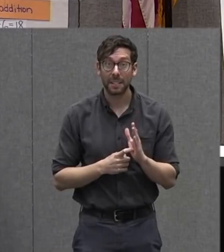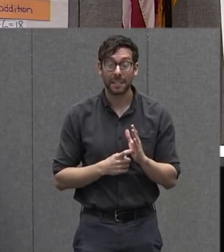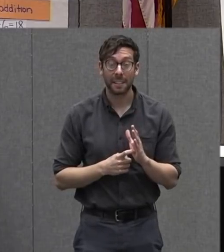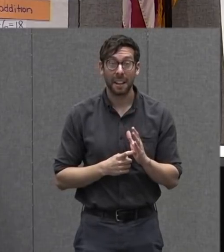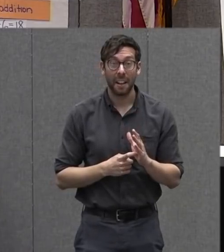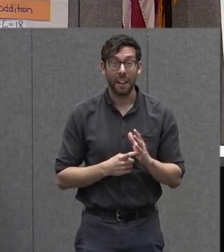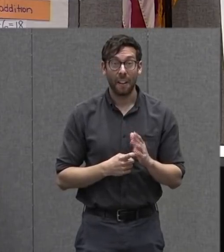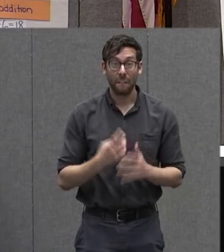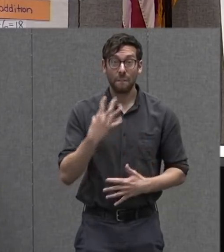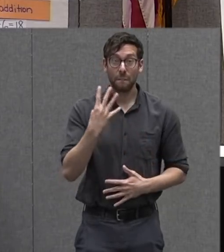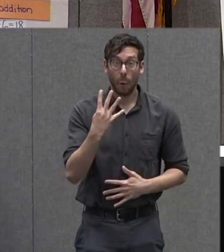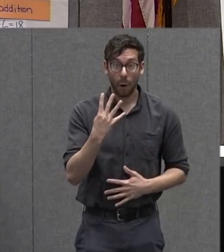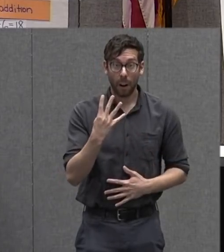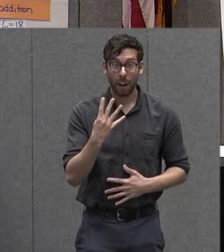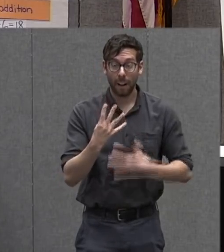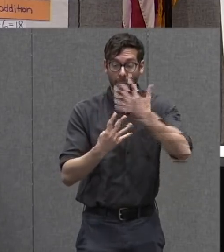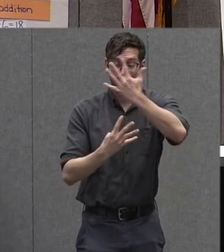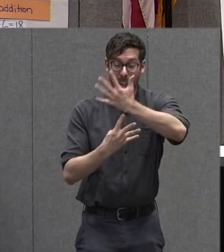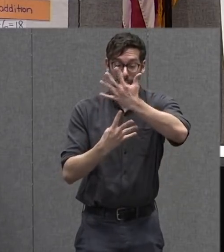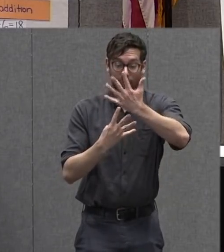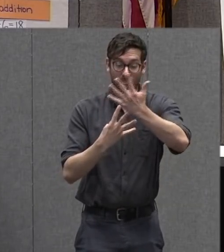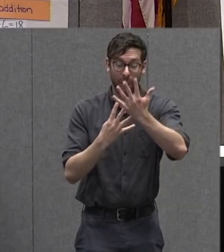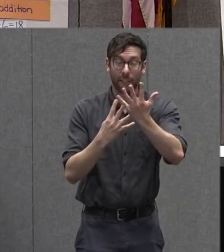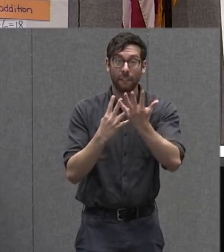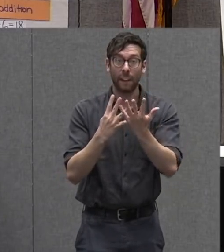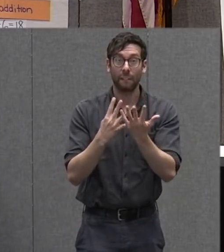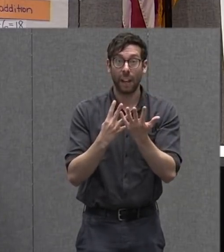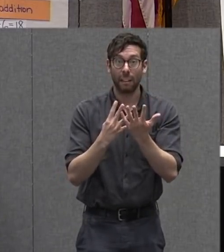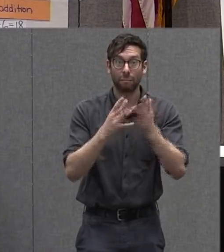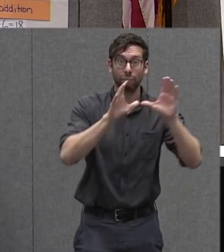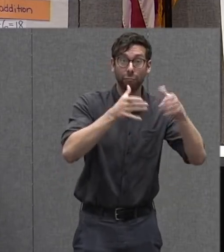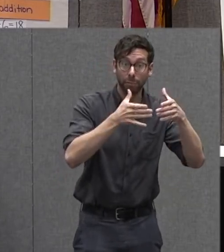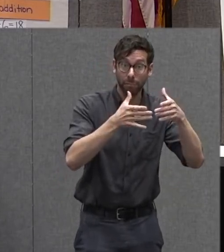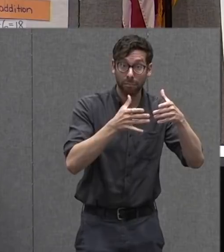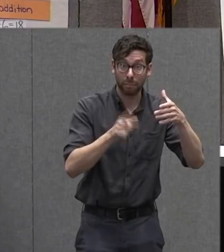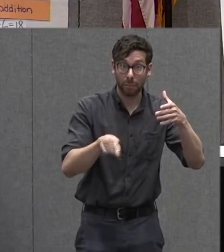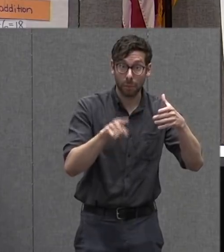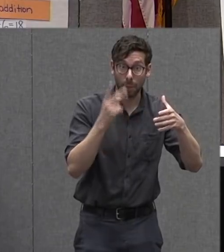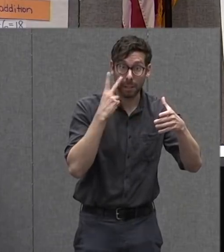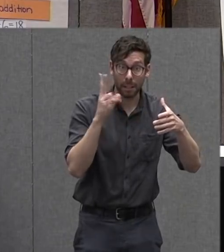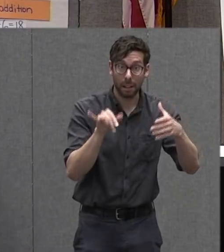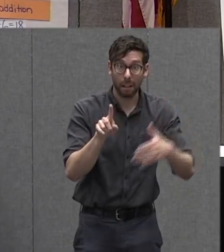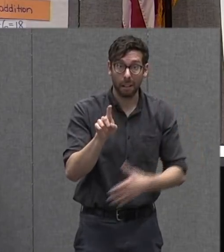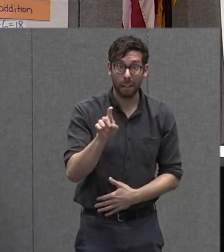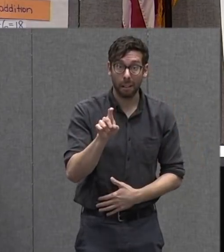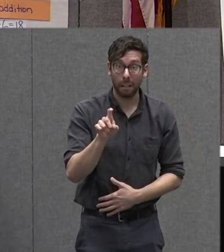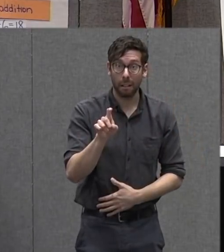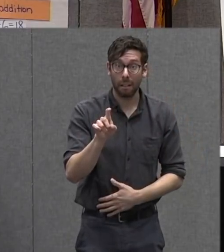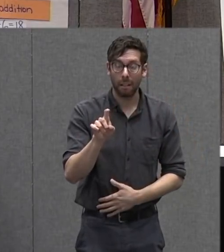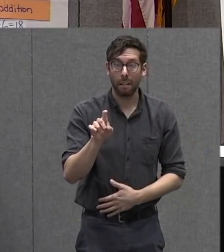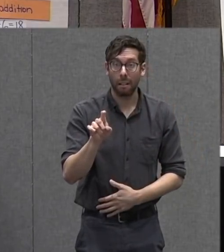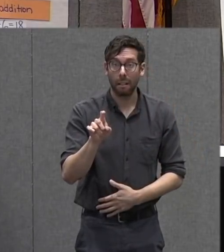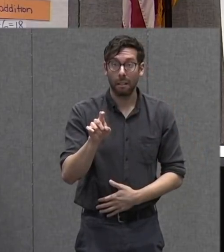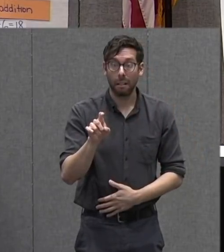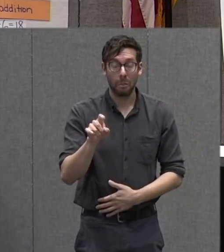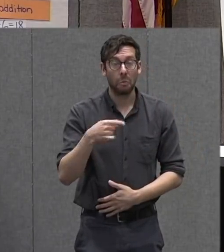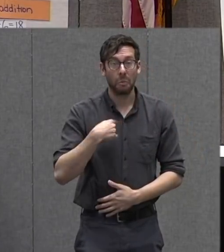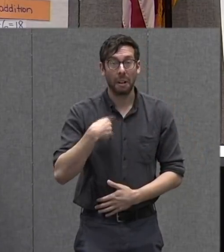here? Where are they? Well, I see a set of 4 5s